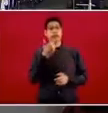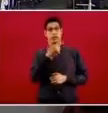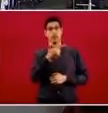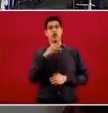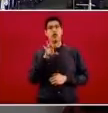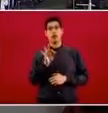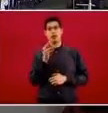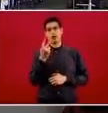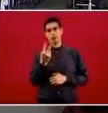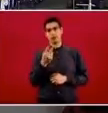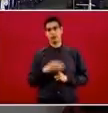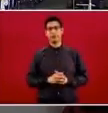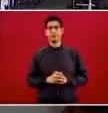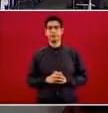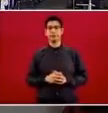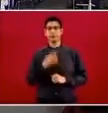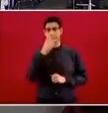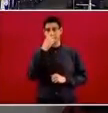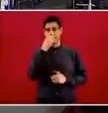42,